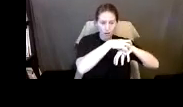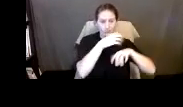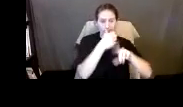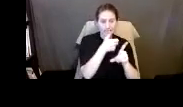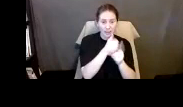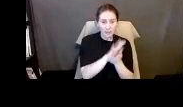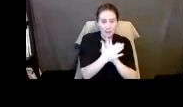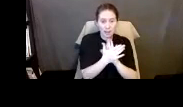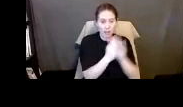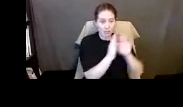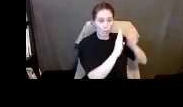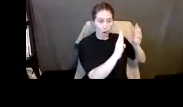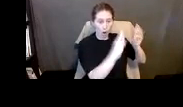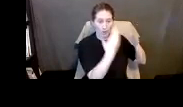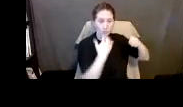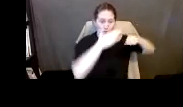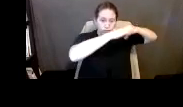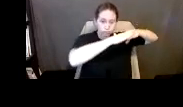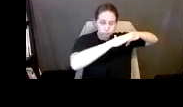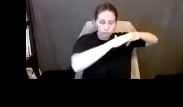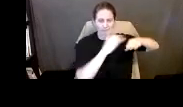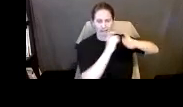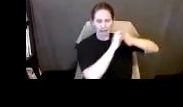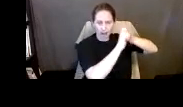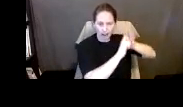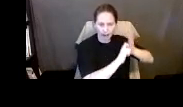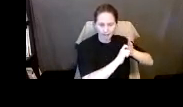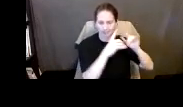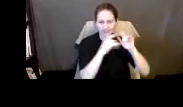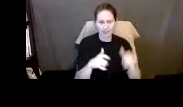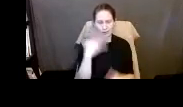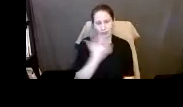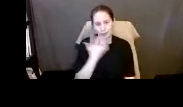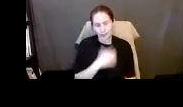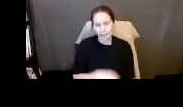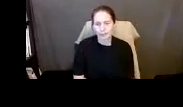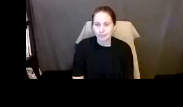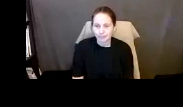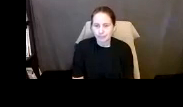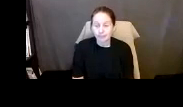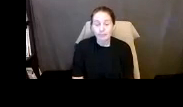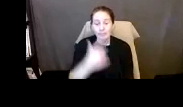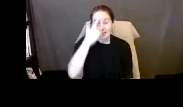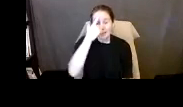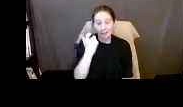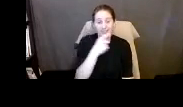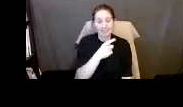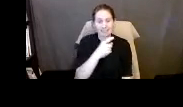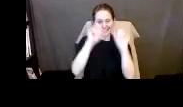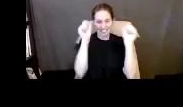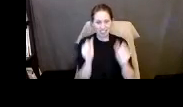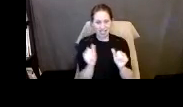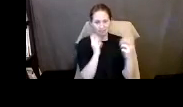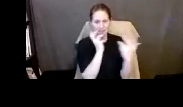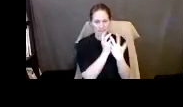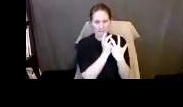wall of one room, a floor of another room, and an inscription space all at the same time. And because it takes the shape of a hill,